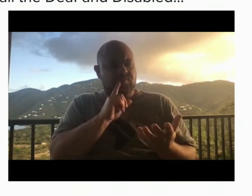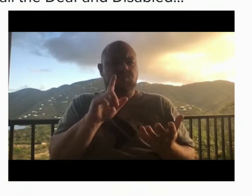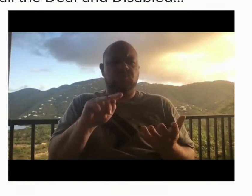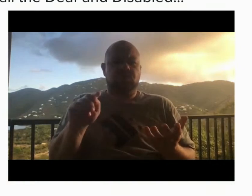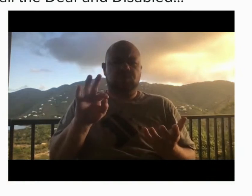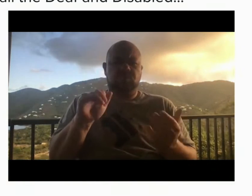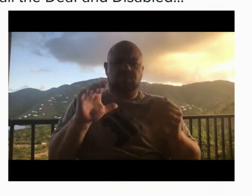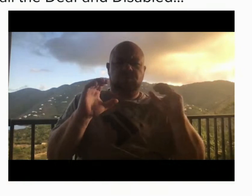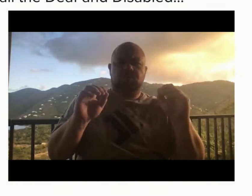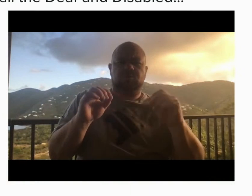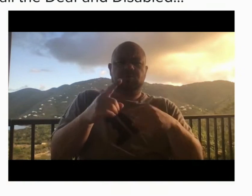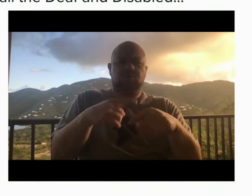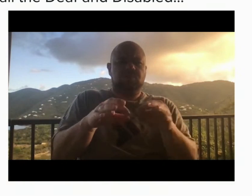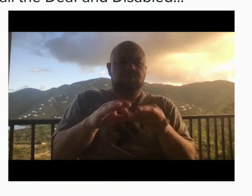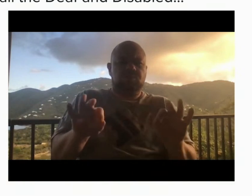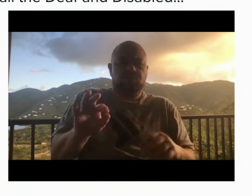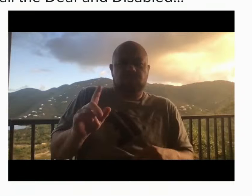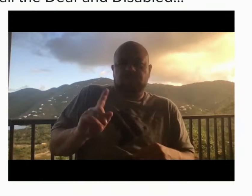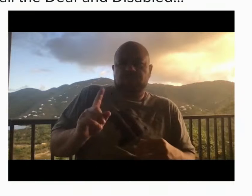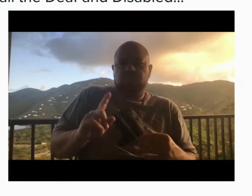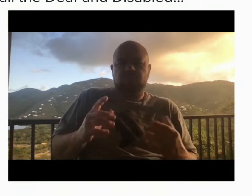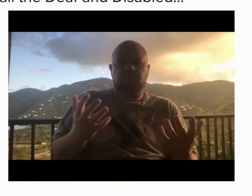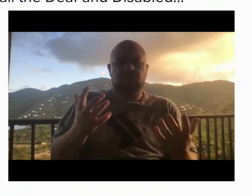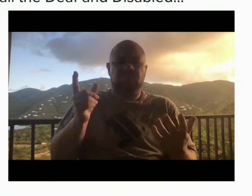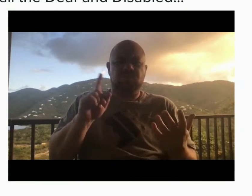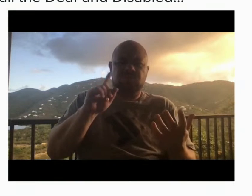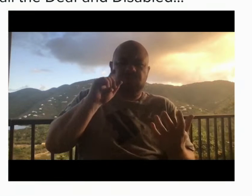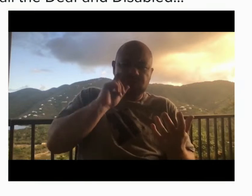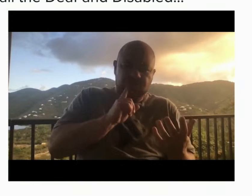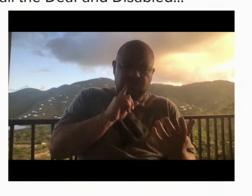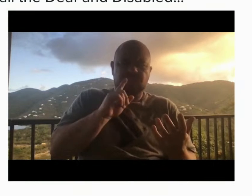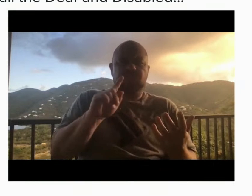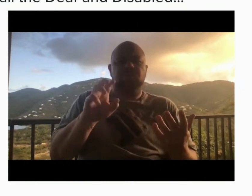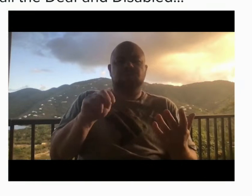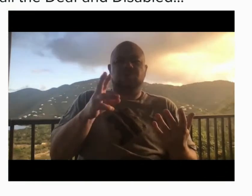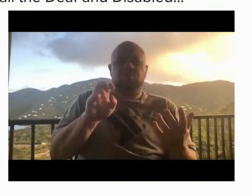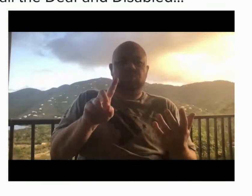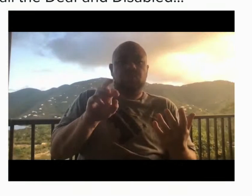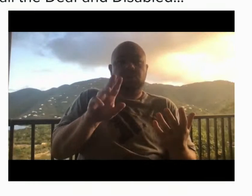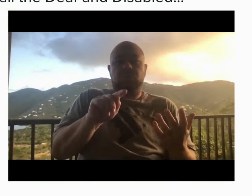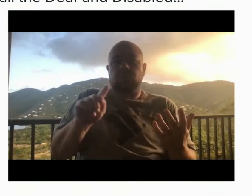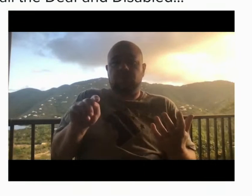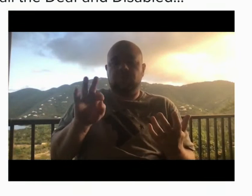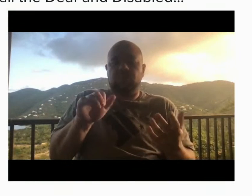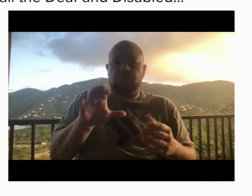Where are the deaf tenure track faculty members that teach American Sign Language?